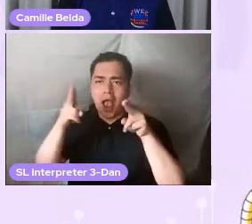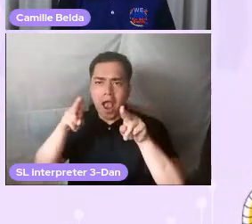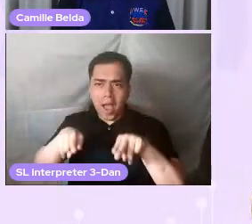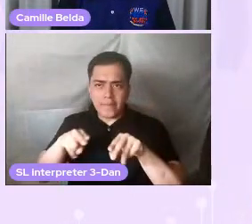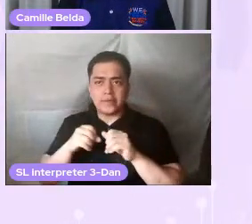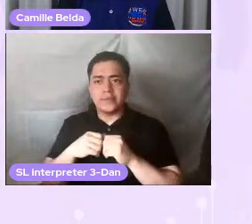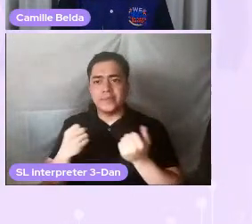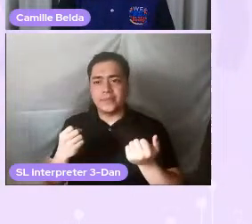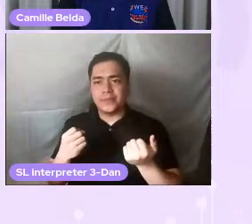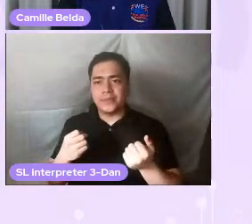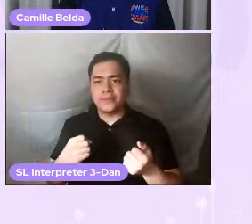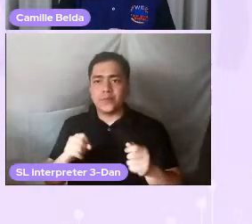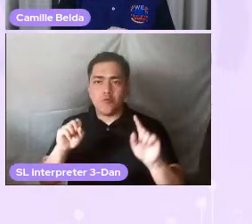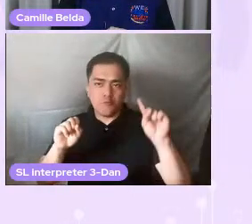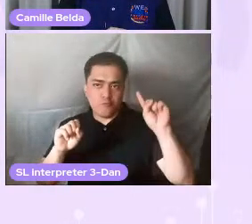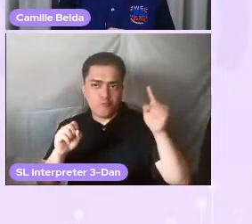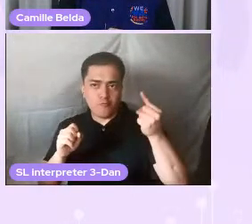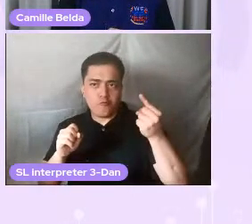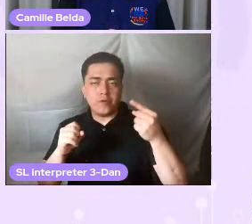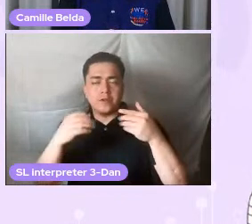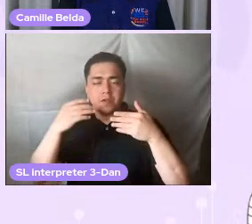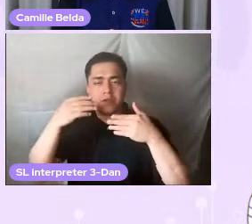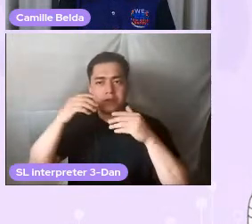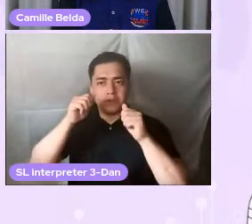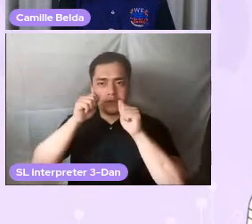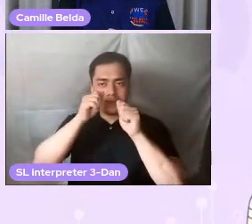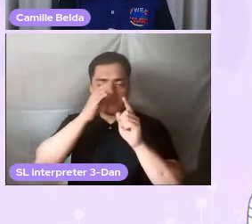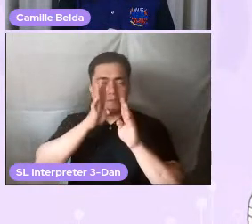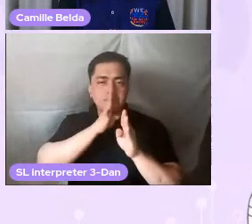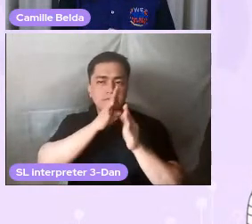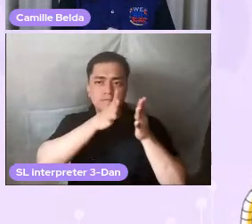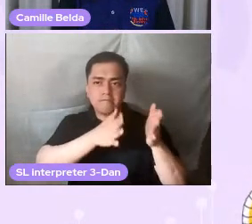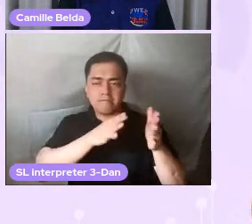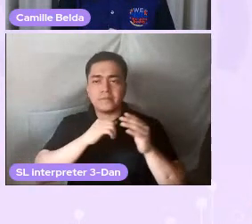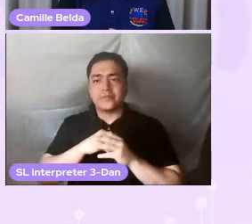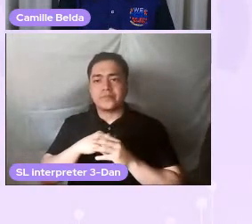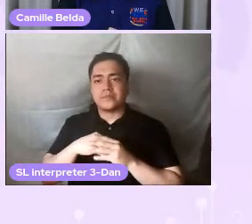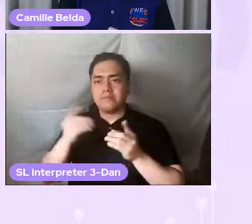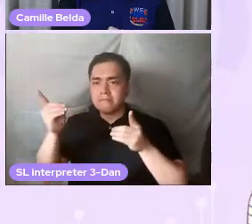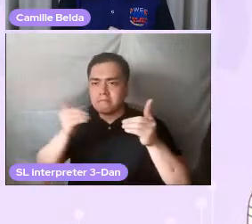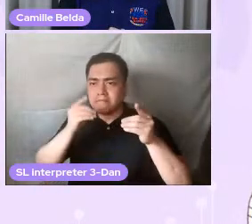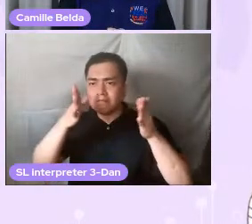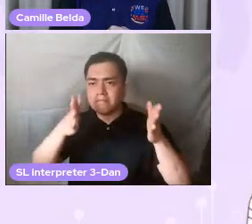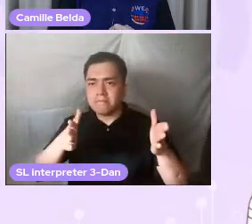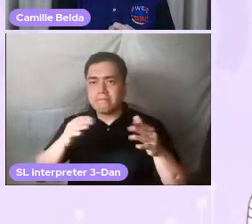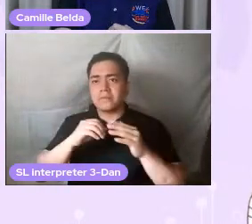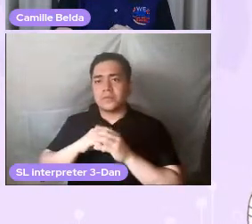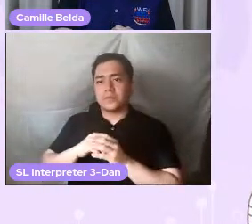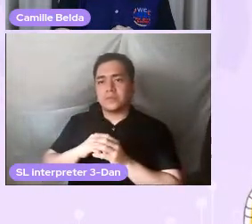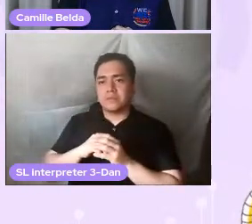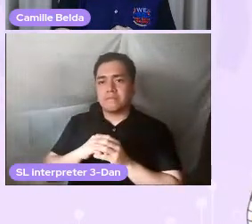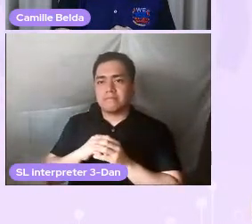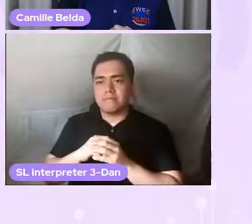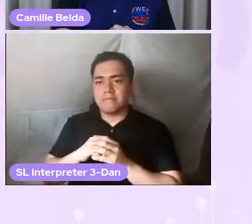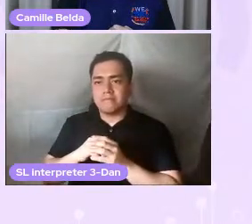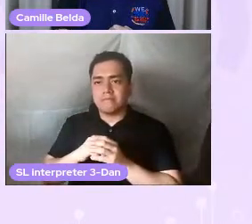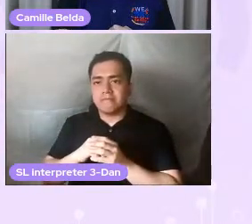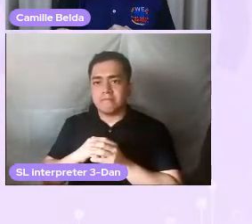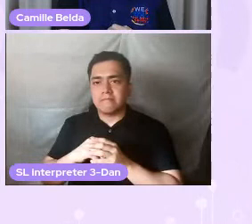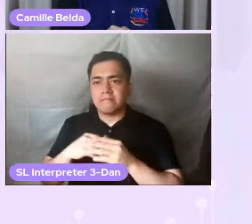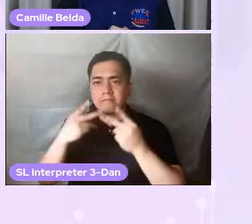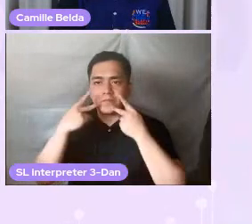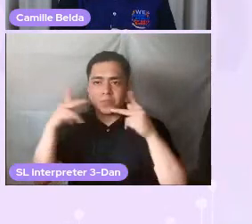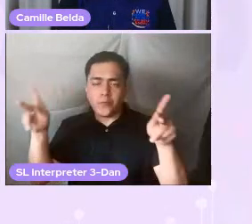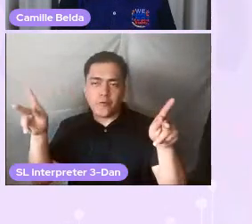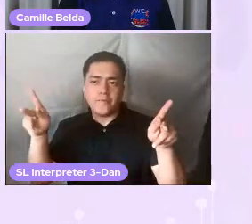first speaker. She is the executive director of Kubo Innovation Hub, a public-private